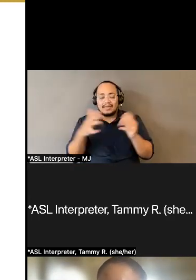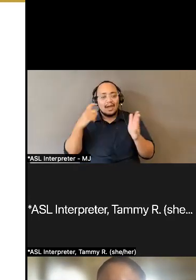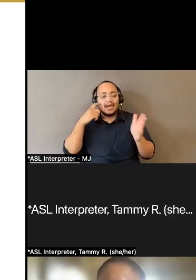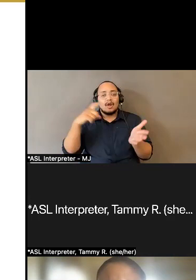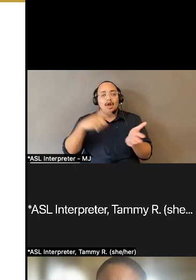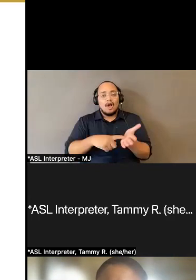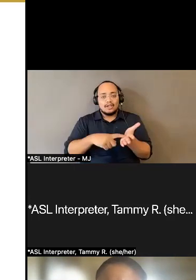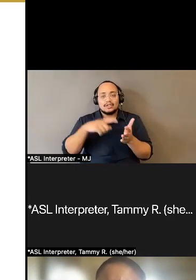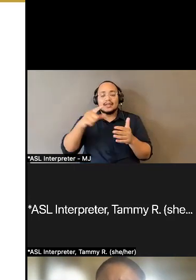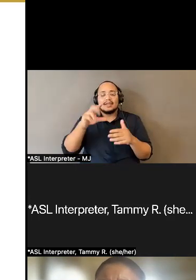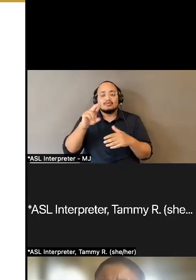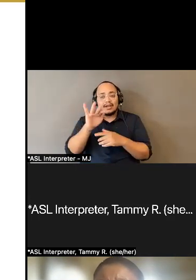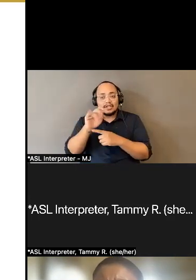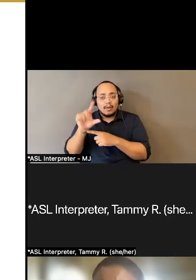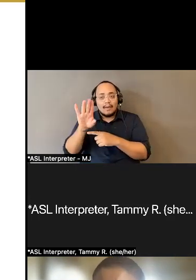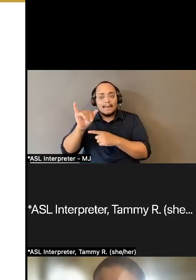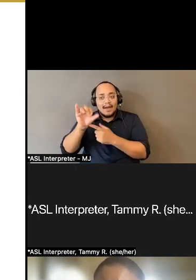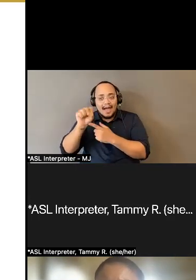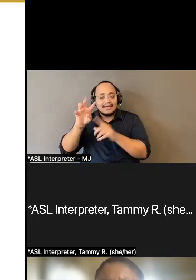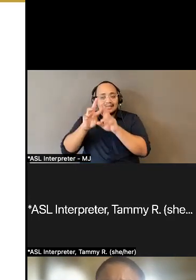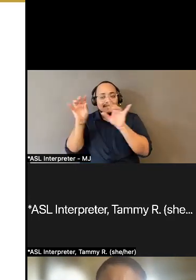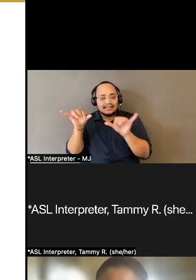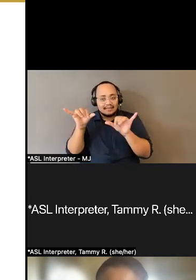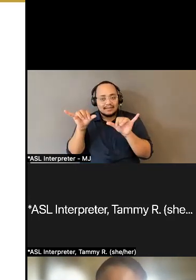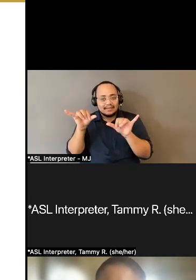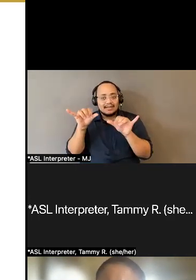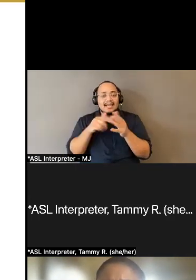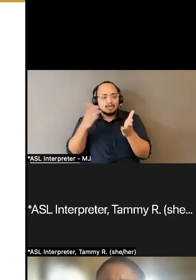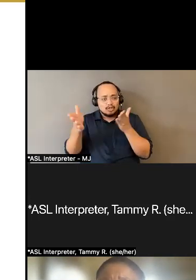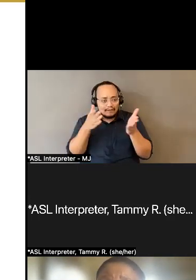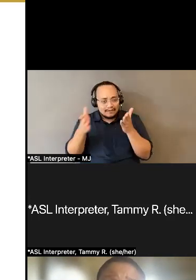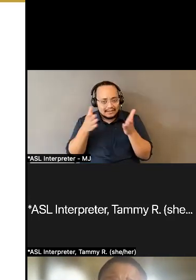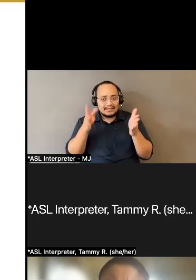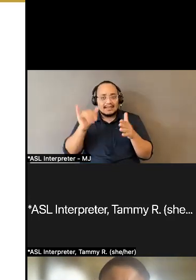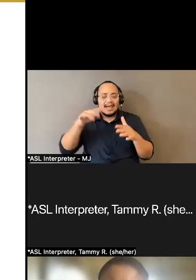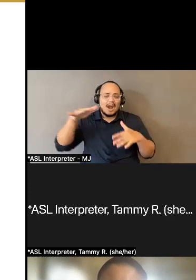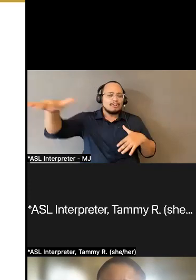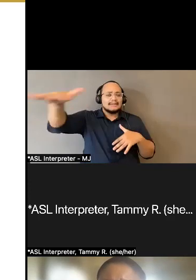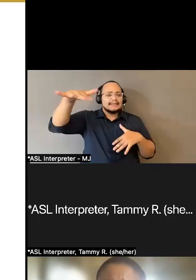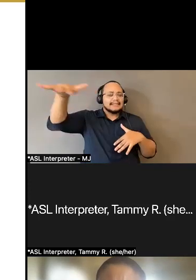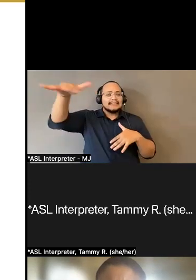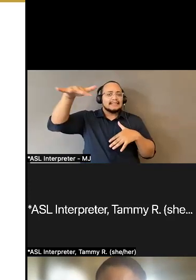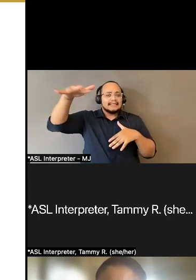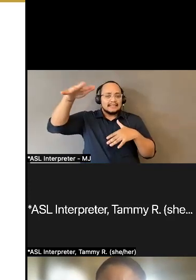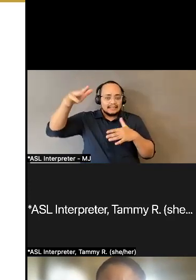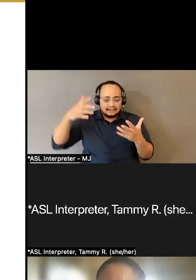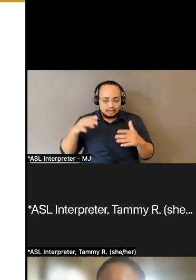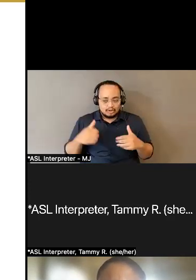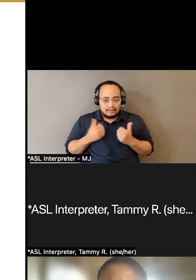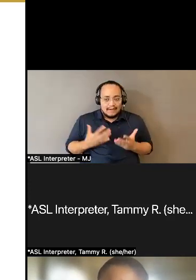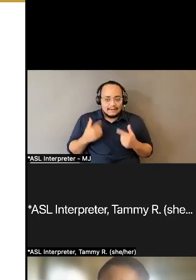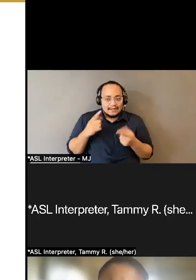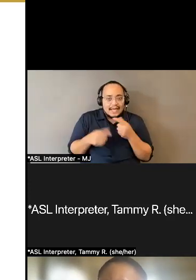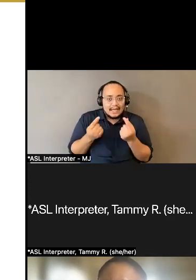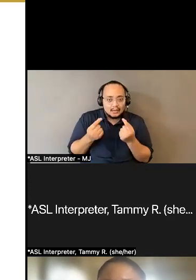acknowledging the racially biased systems and services that are outside of a survivor's control,